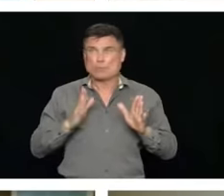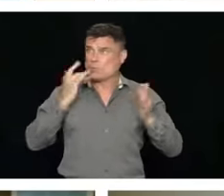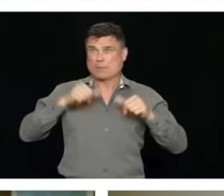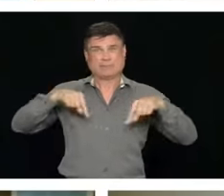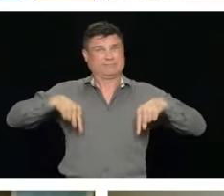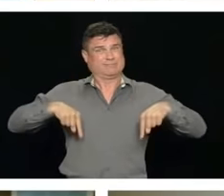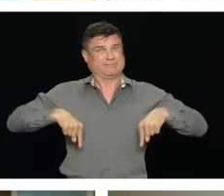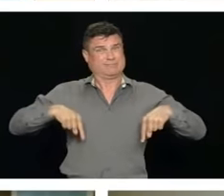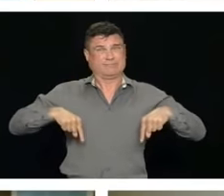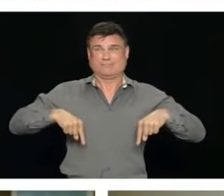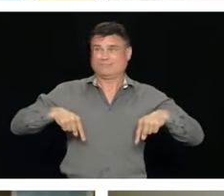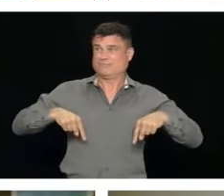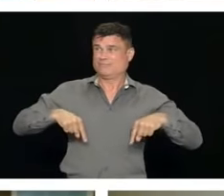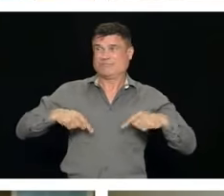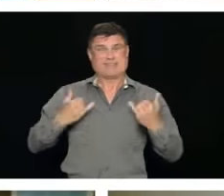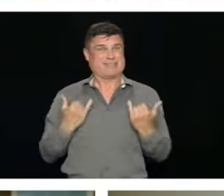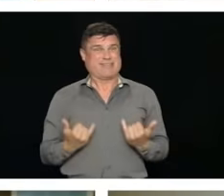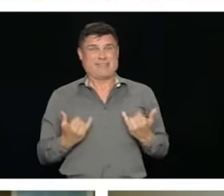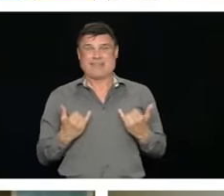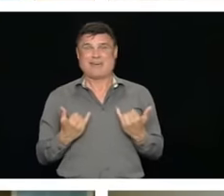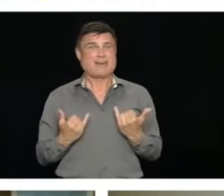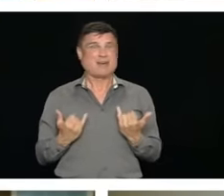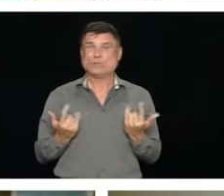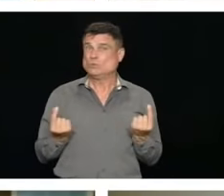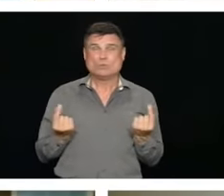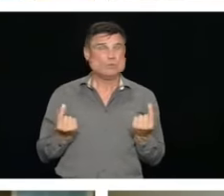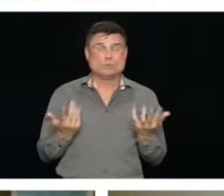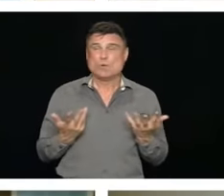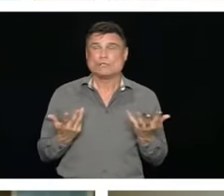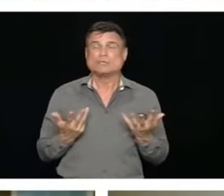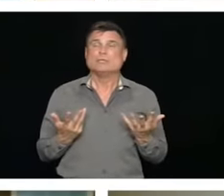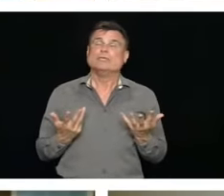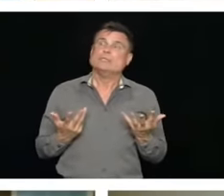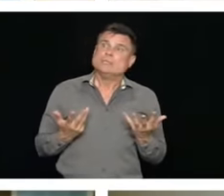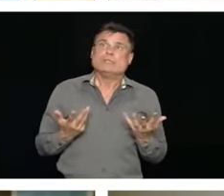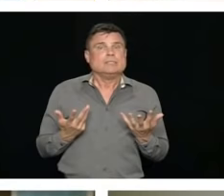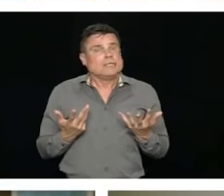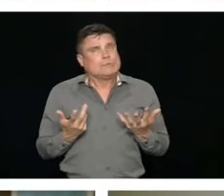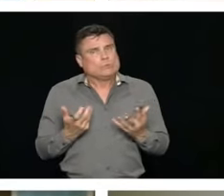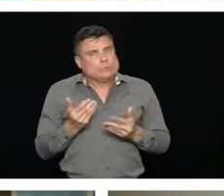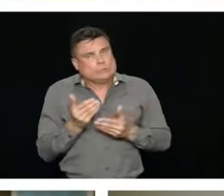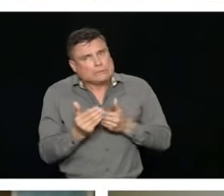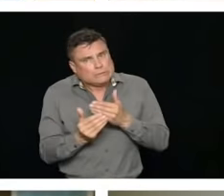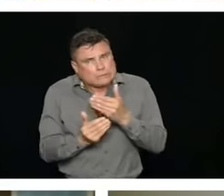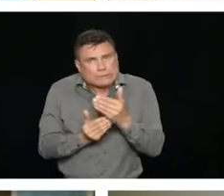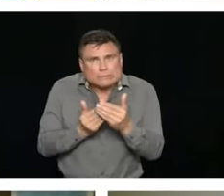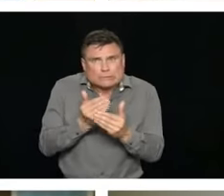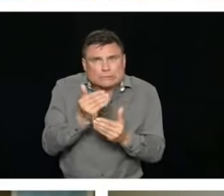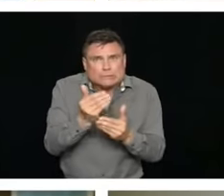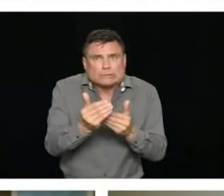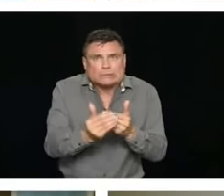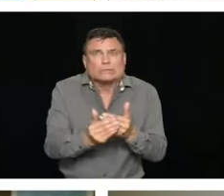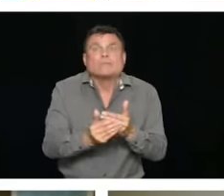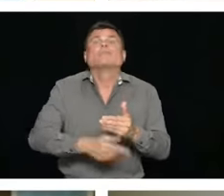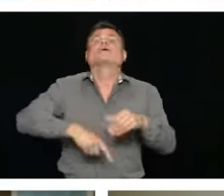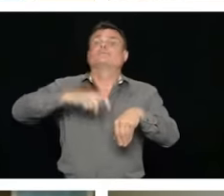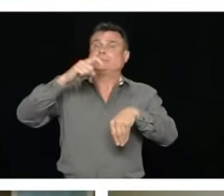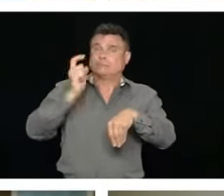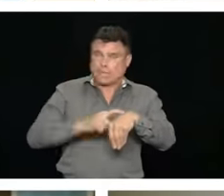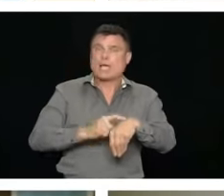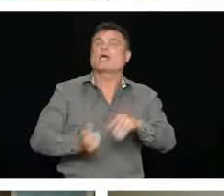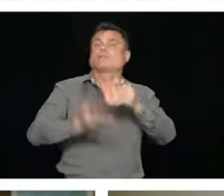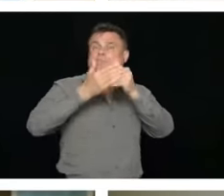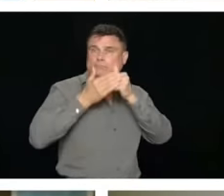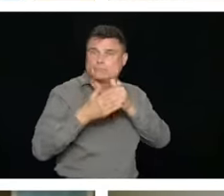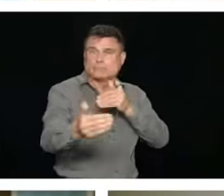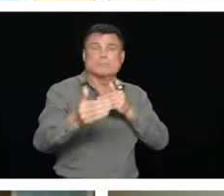to classrooms, even on a part-time basis, is really a good news story for BC. Together with the strong and decisive